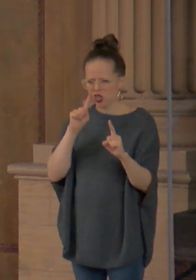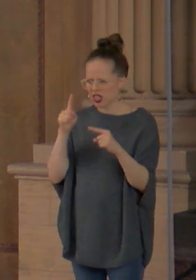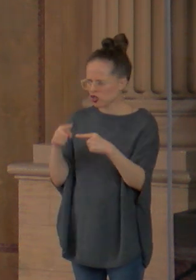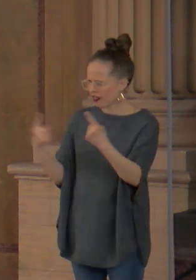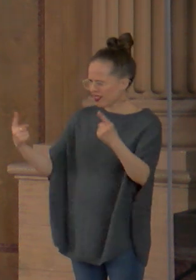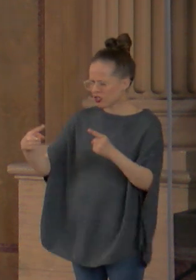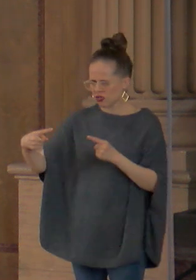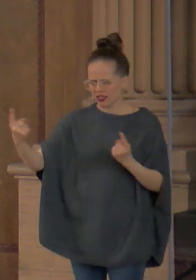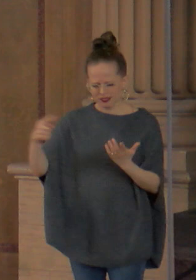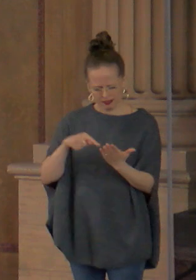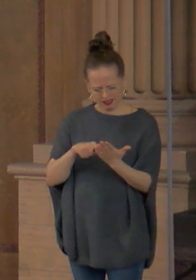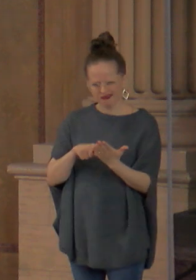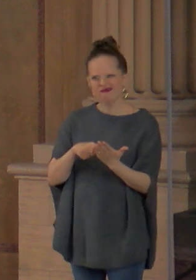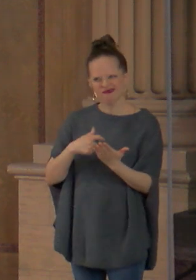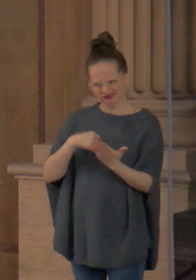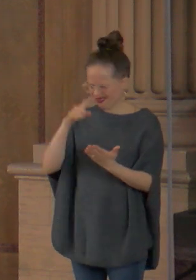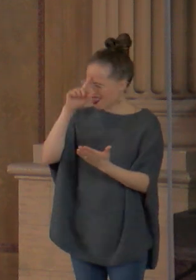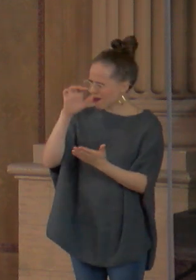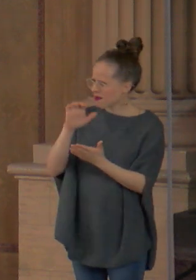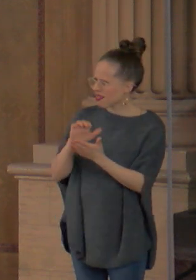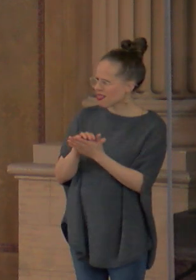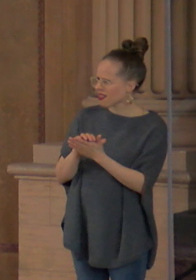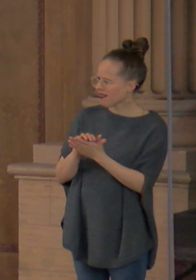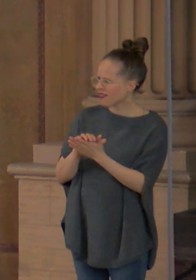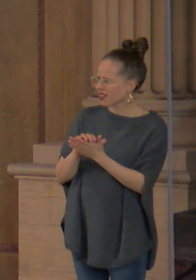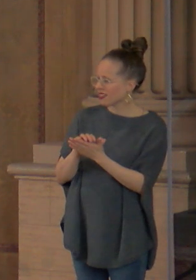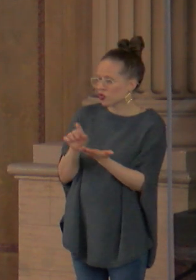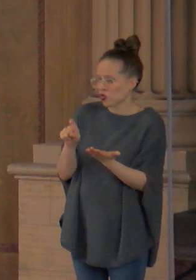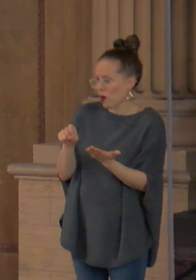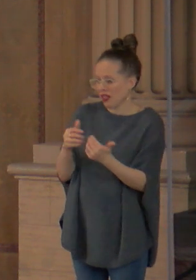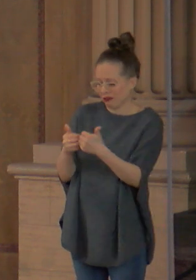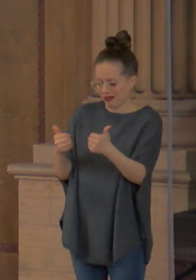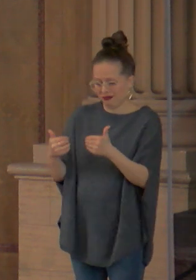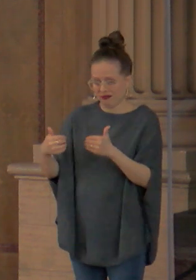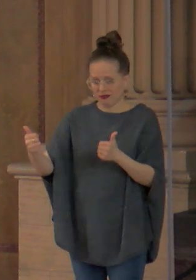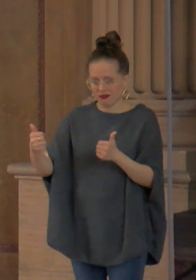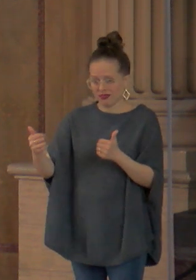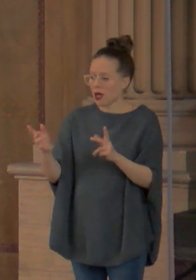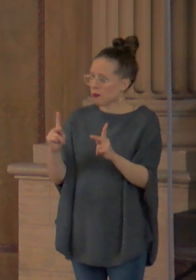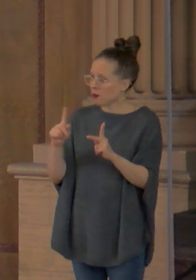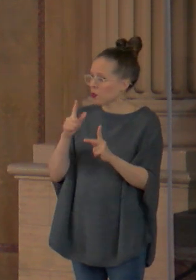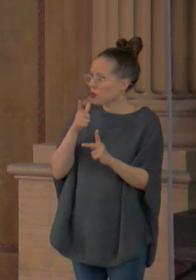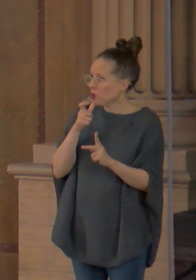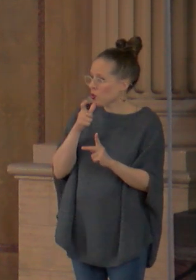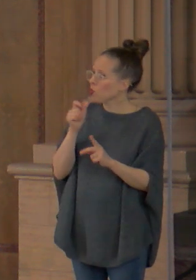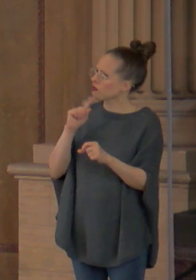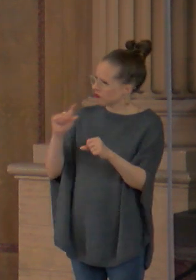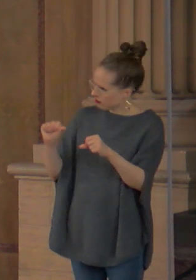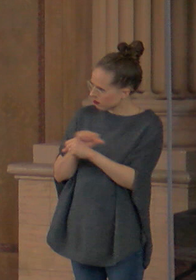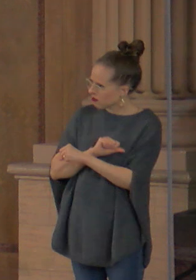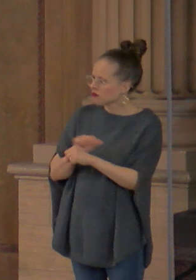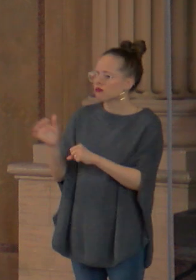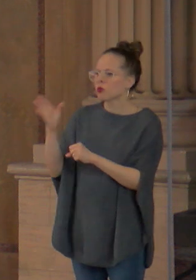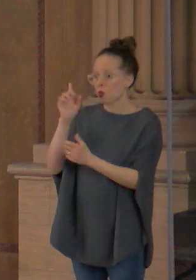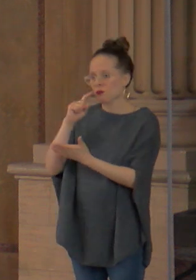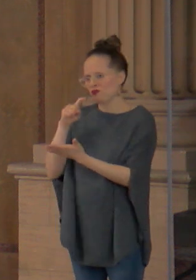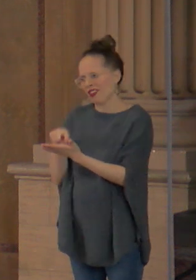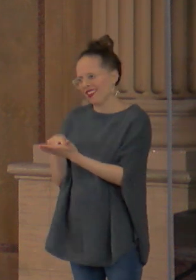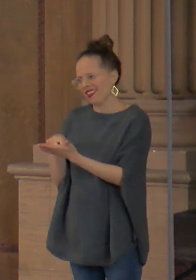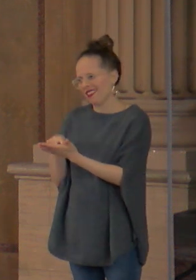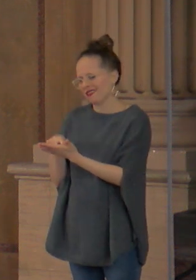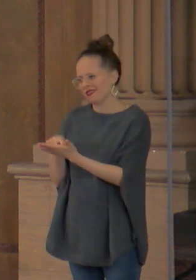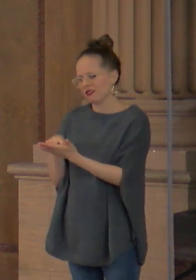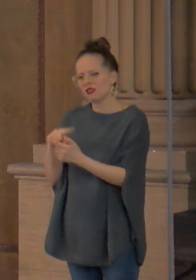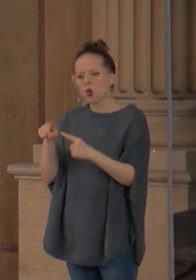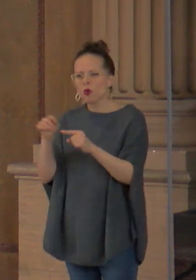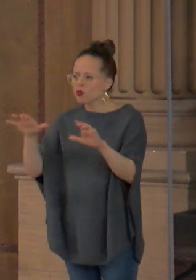and I believe it in heart in part for there must be factions among you in order that those who are genuine among you may be recognized. When you come